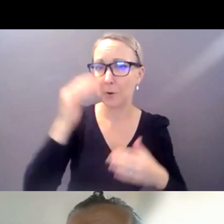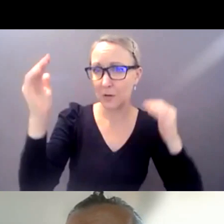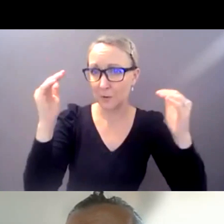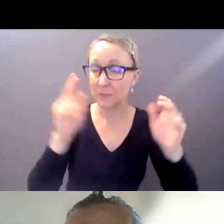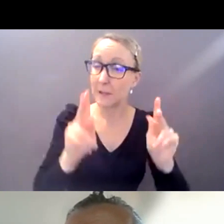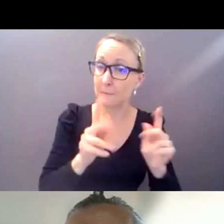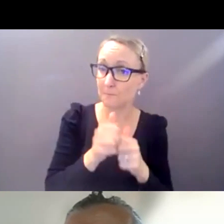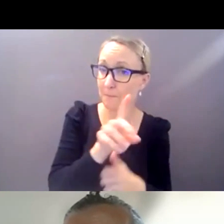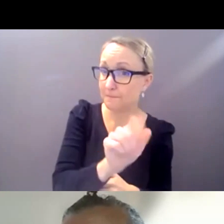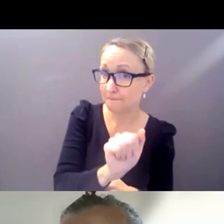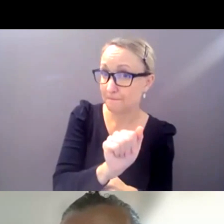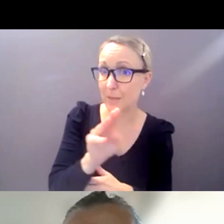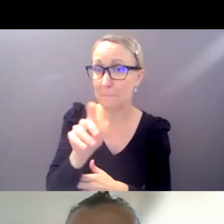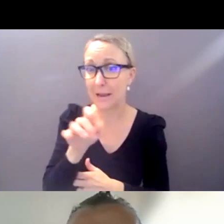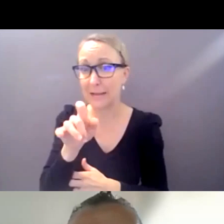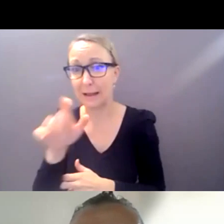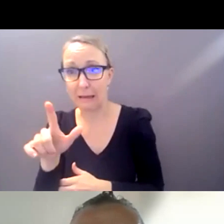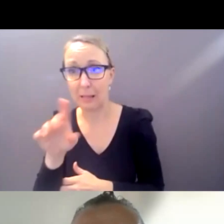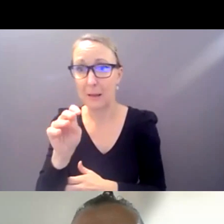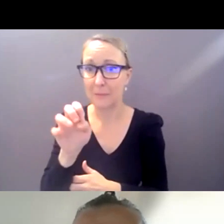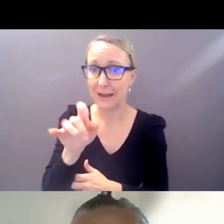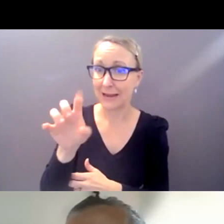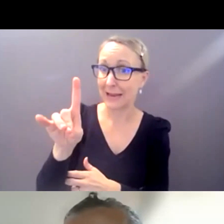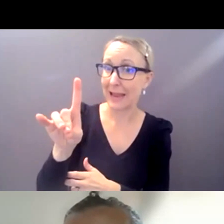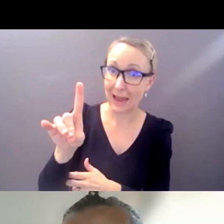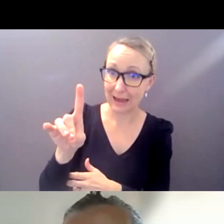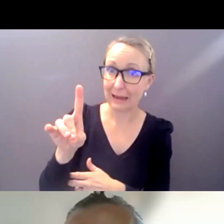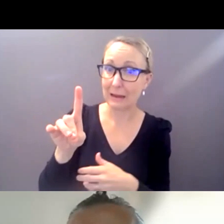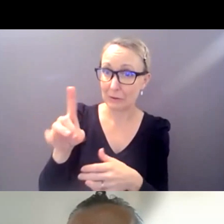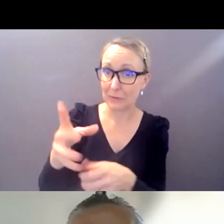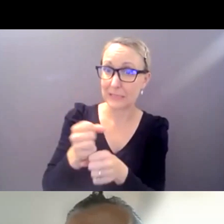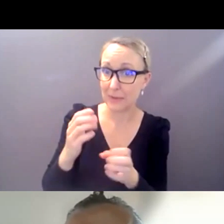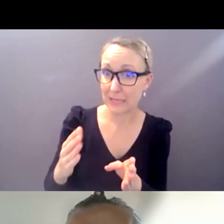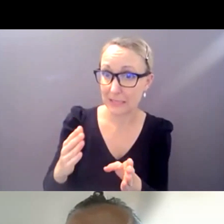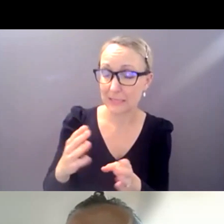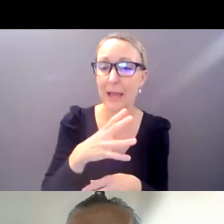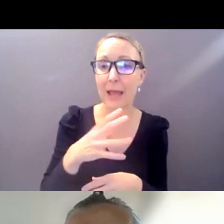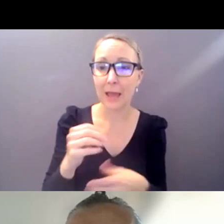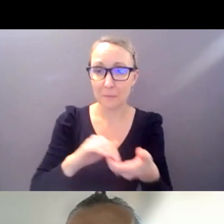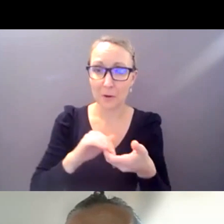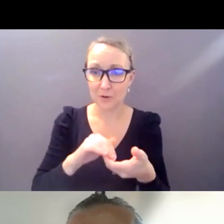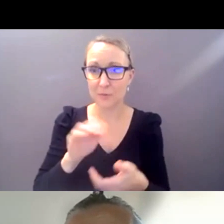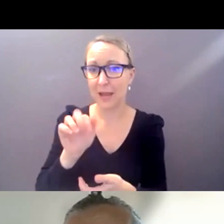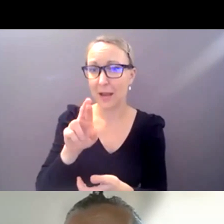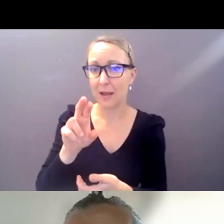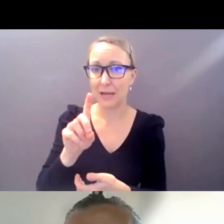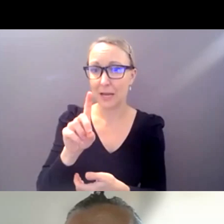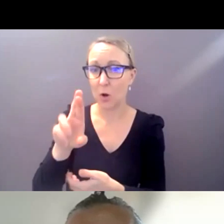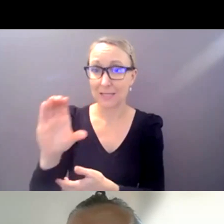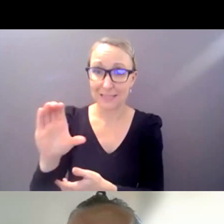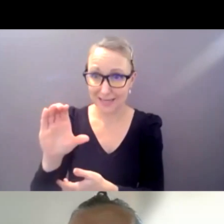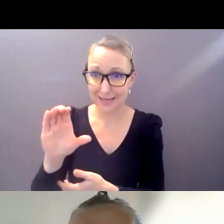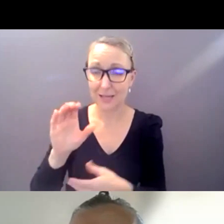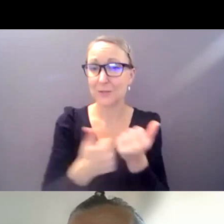disabilities, Medi-Cal, Medicaid recipients. And in partnership, our ADRC supports Marin Community